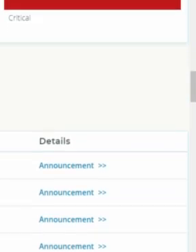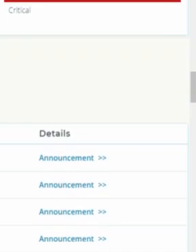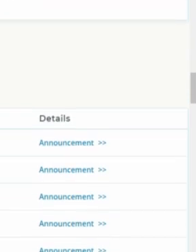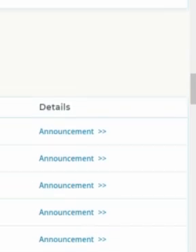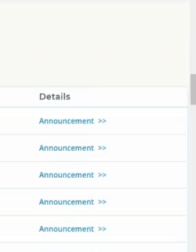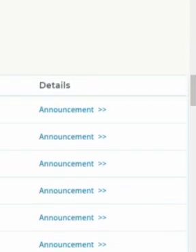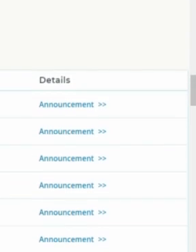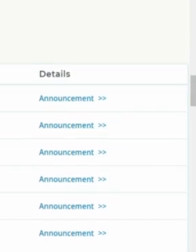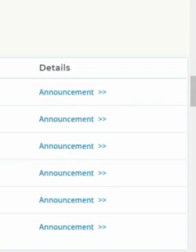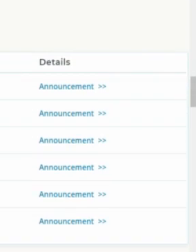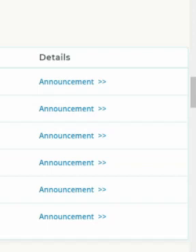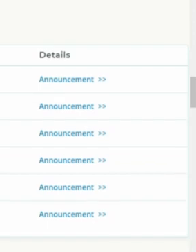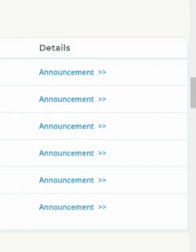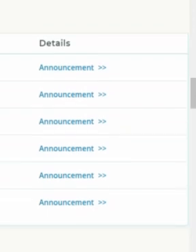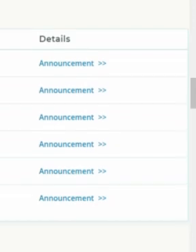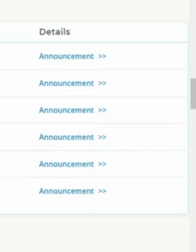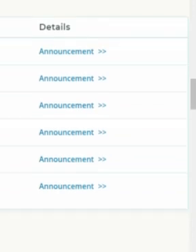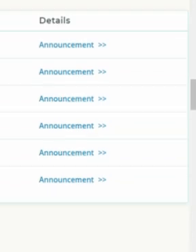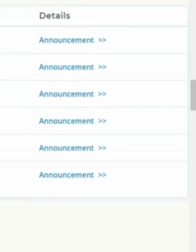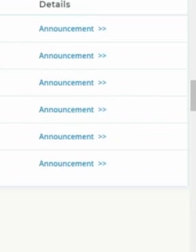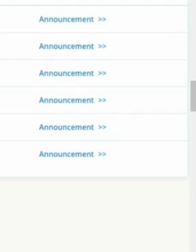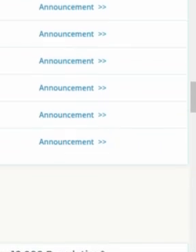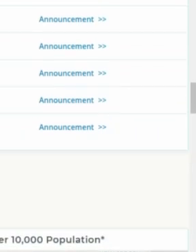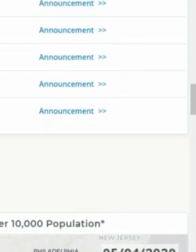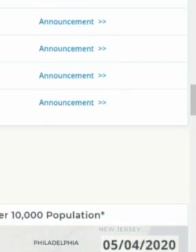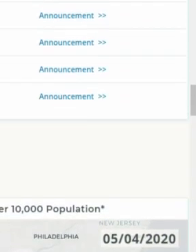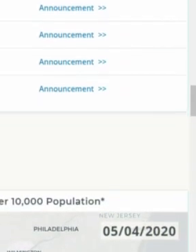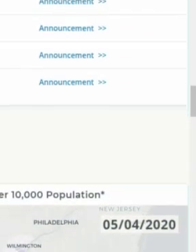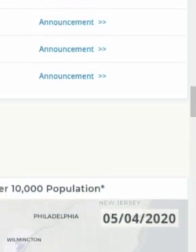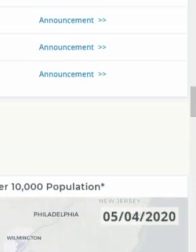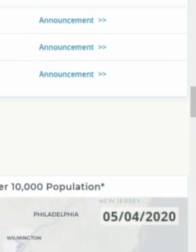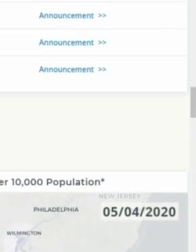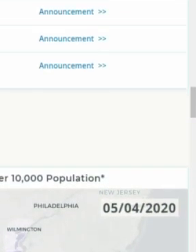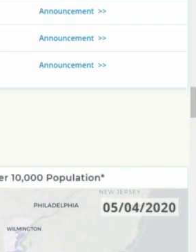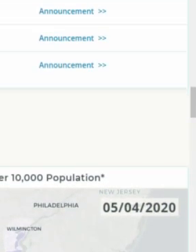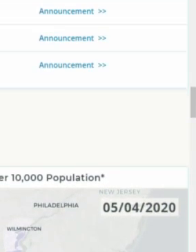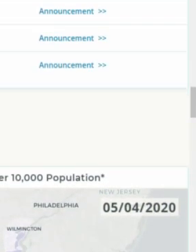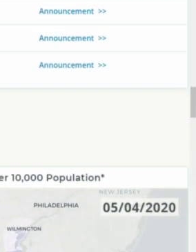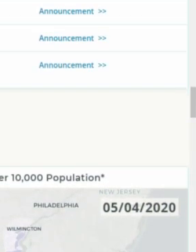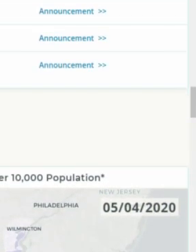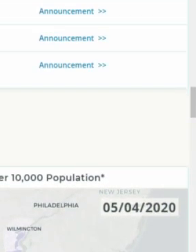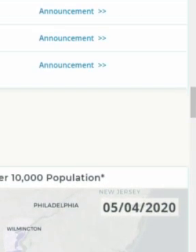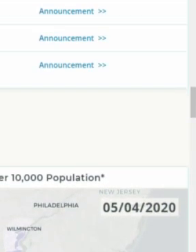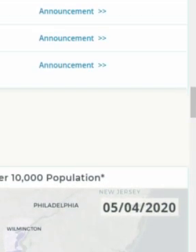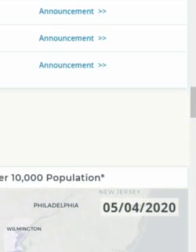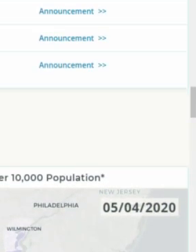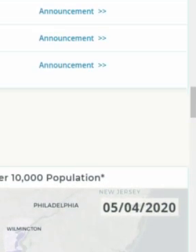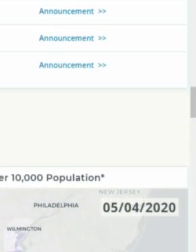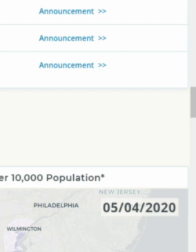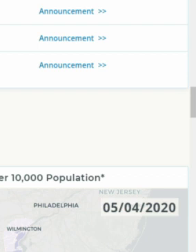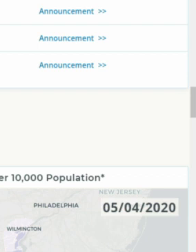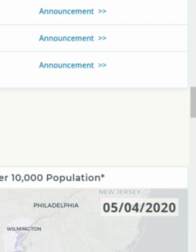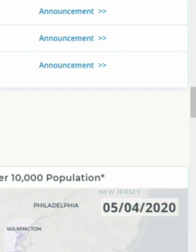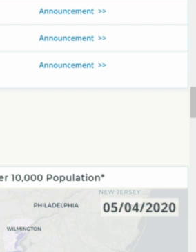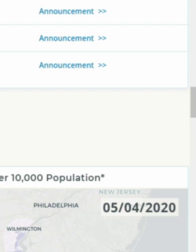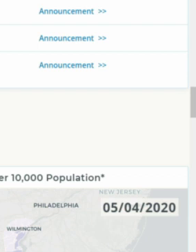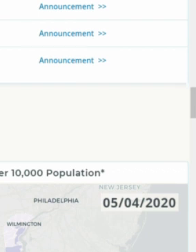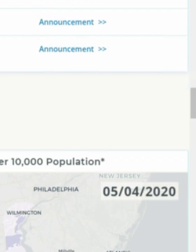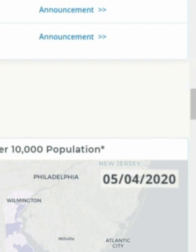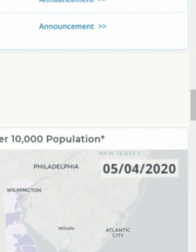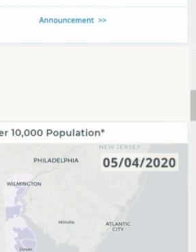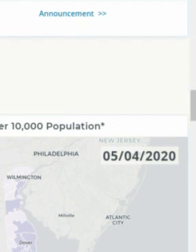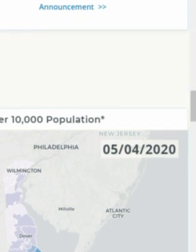de.gov/coronavirus and the My Community Health. Click onto My Community Health and you see all the data there. You can